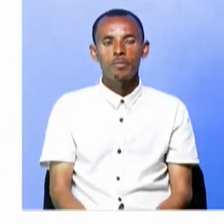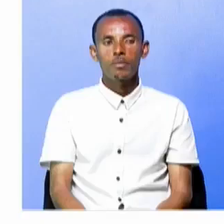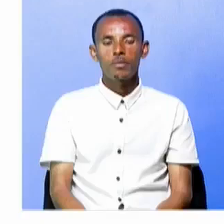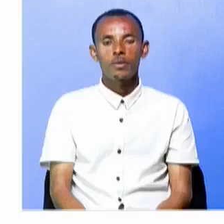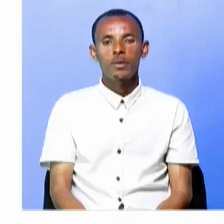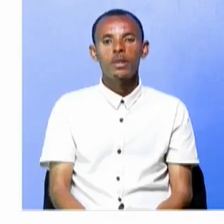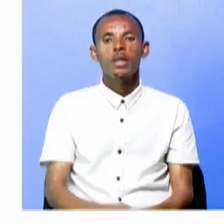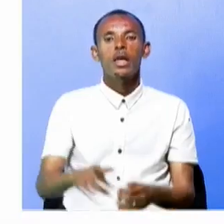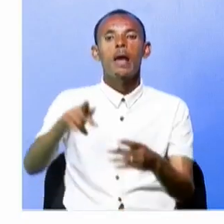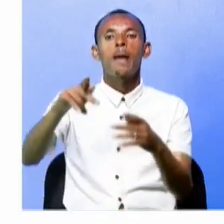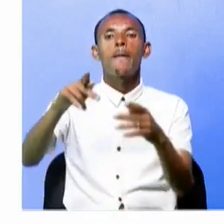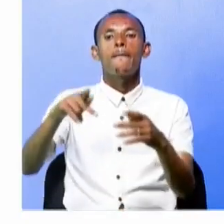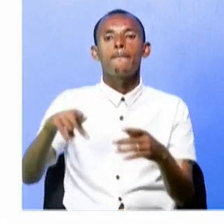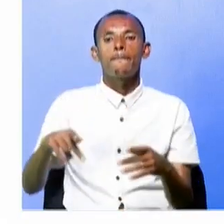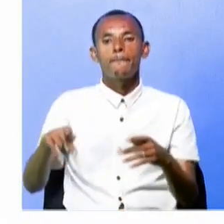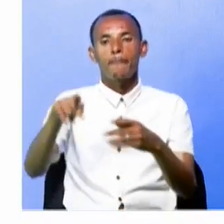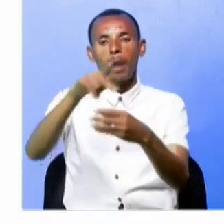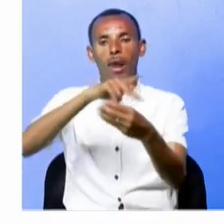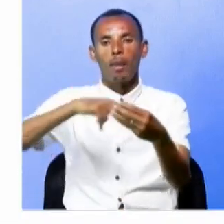the perimeter